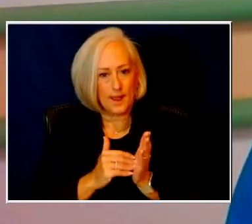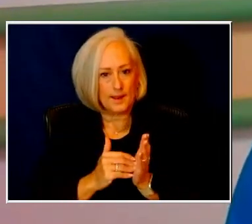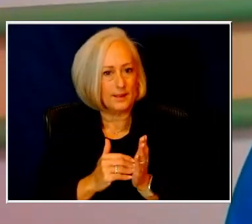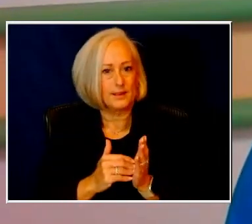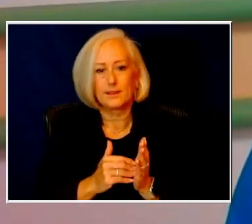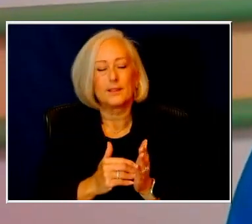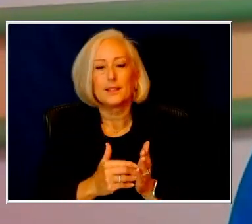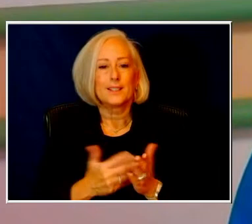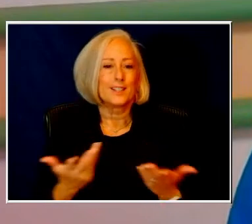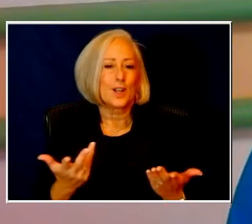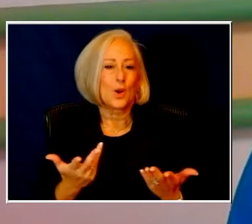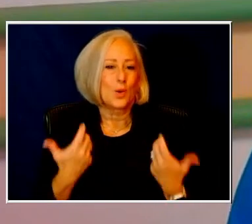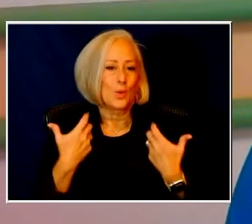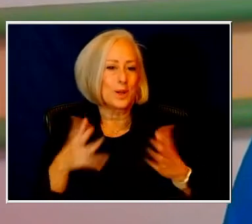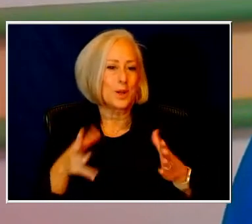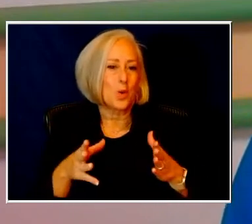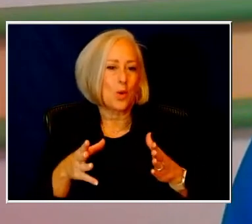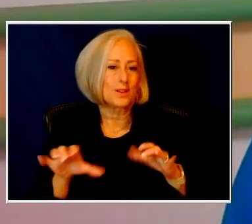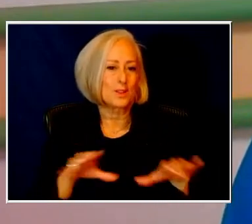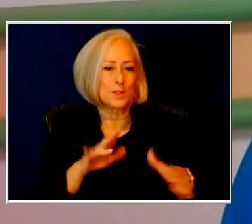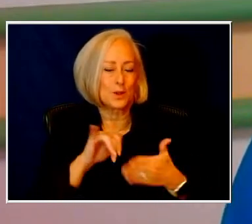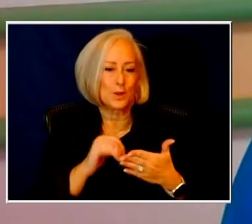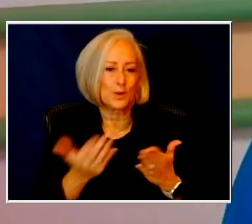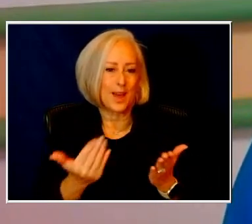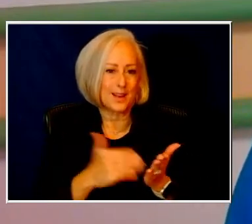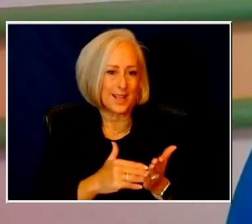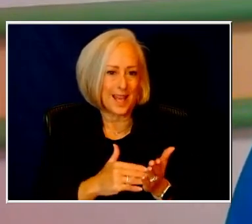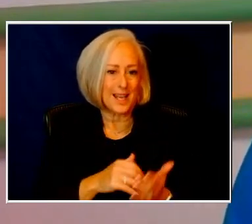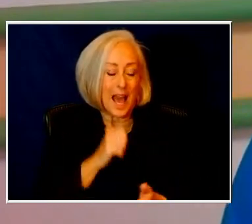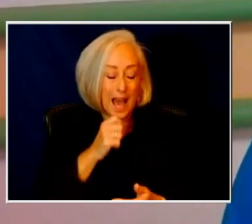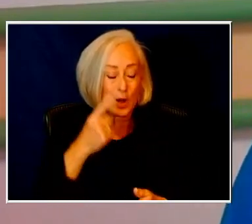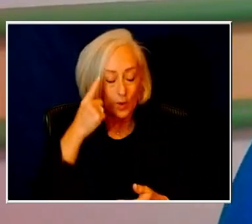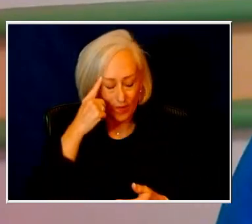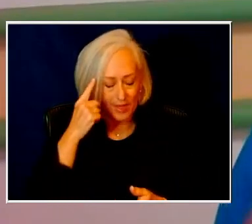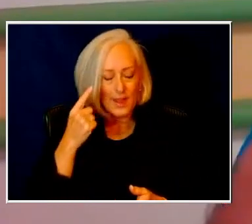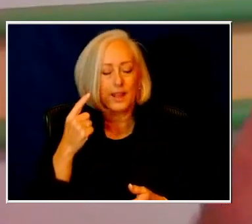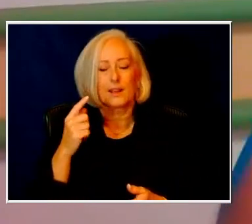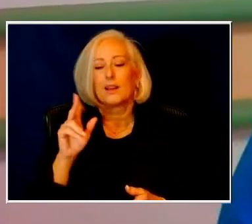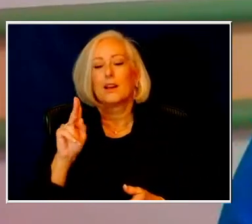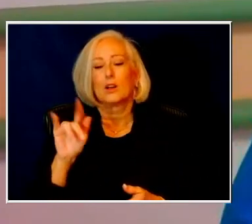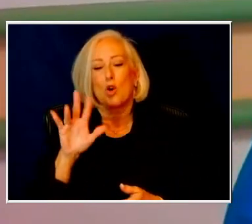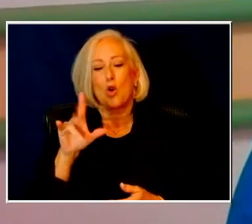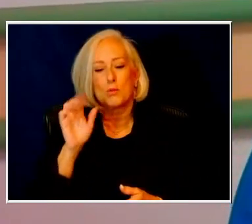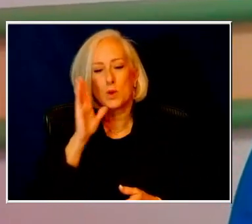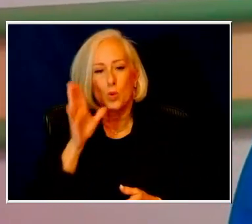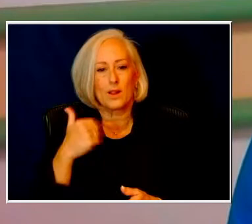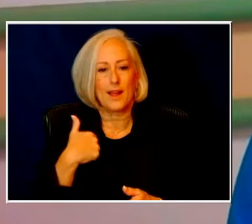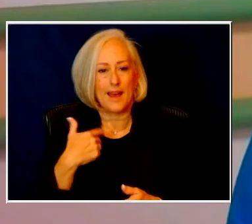put her through already. I don't think she ever will, and it'll never grow back like it was before. But